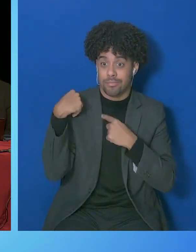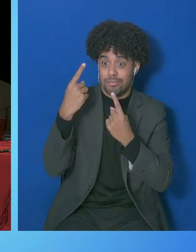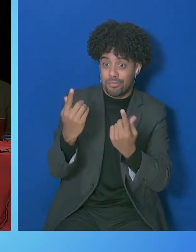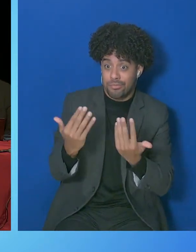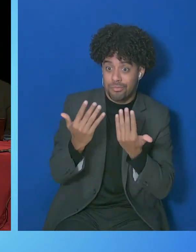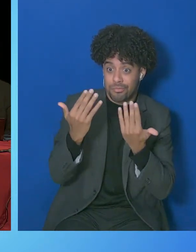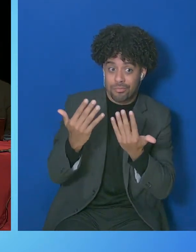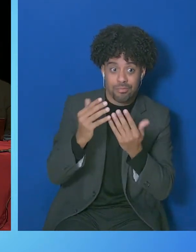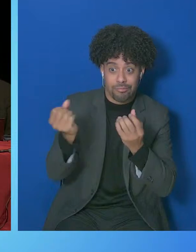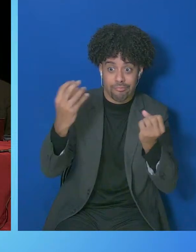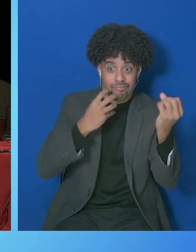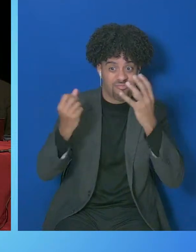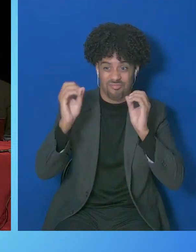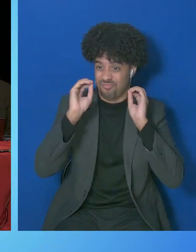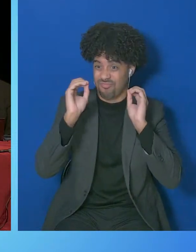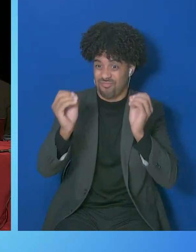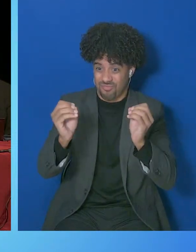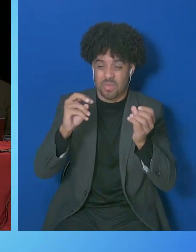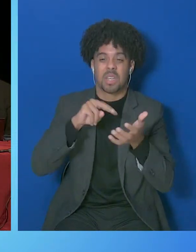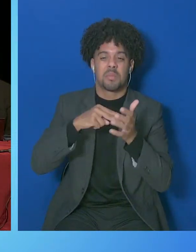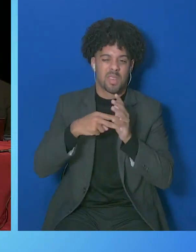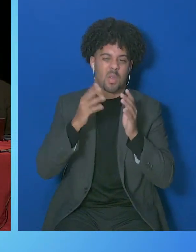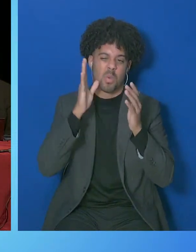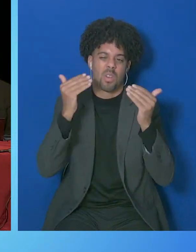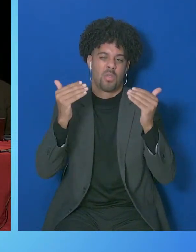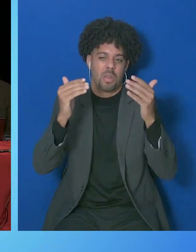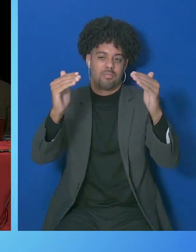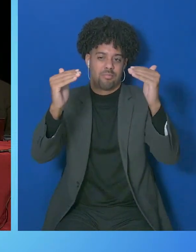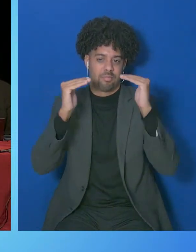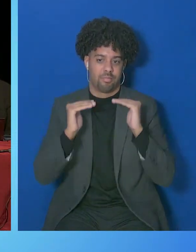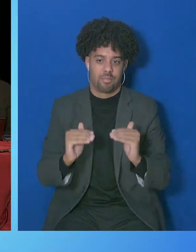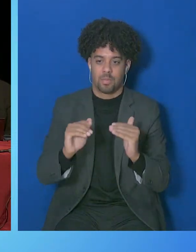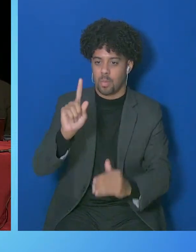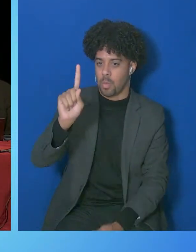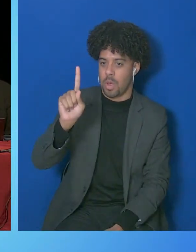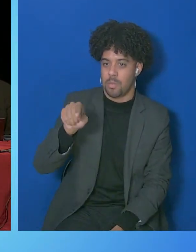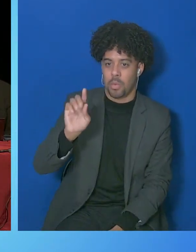information items, superintendent's report. Superintendent Reichman.